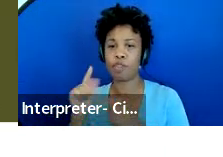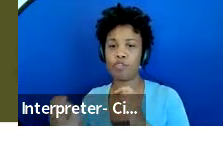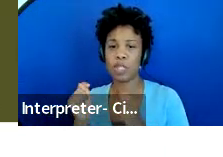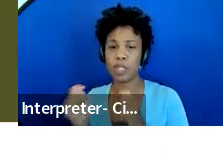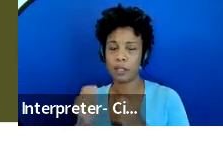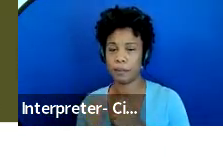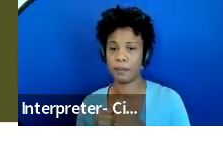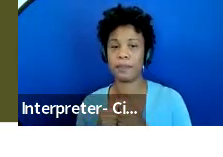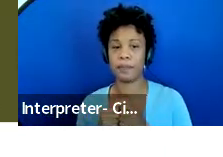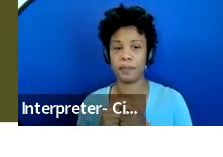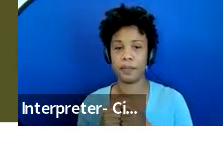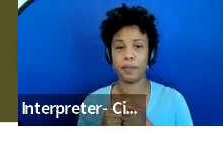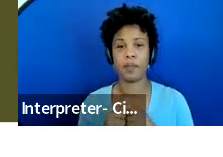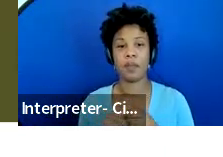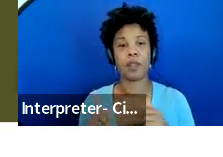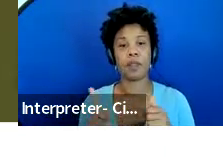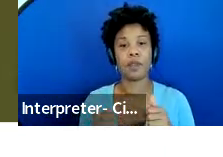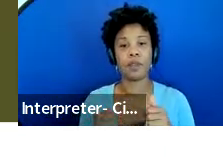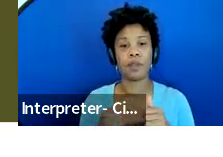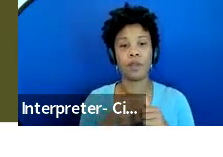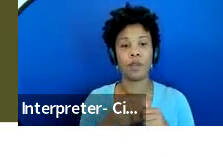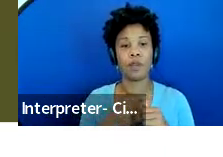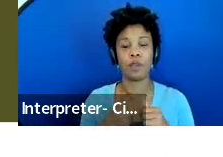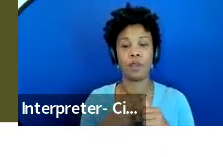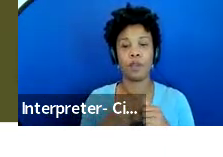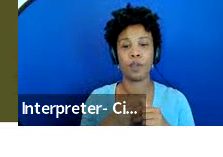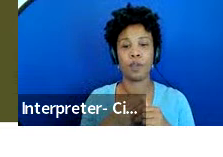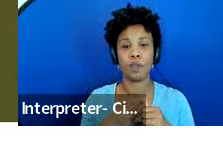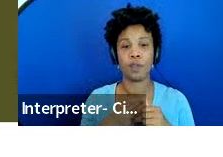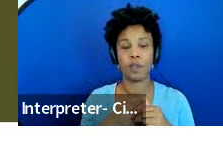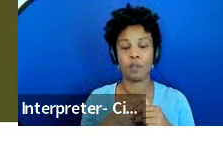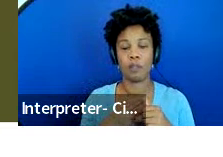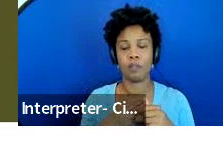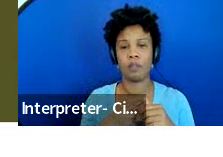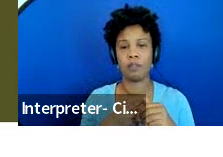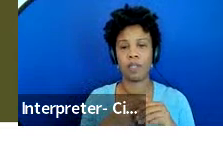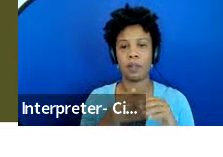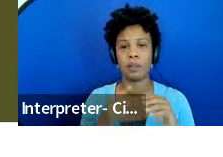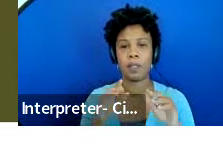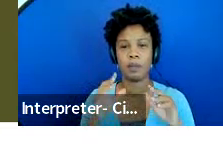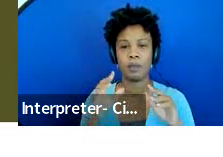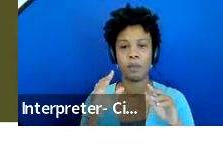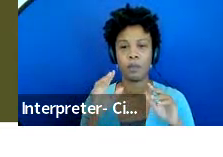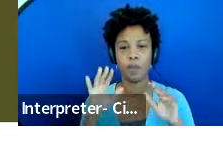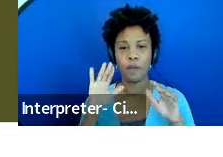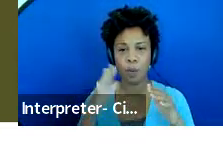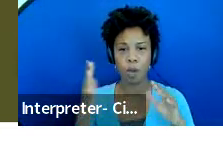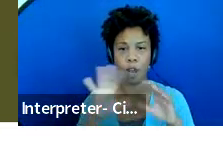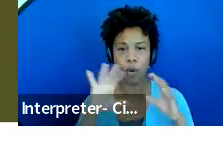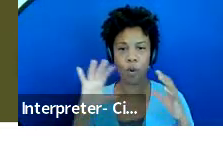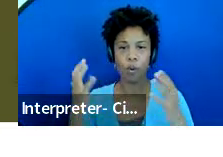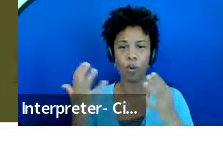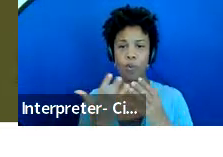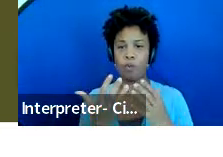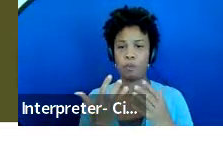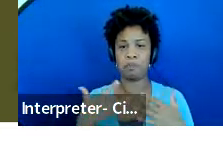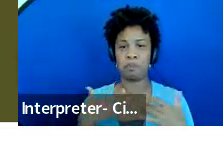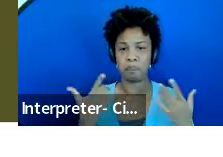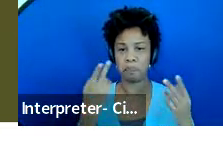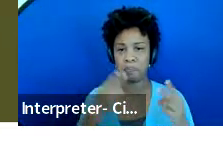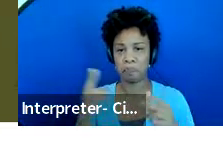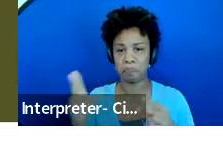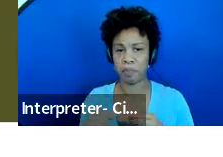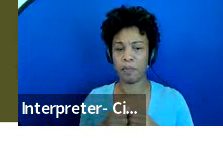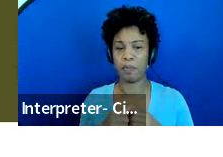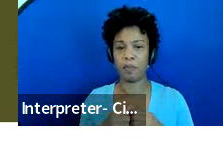I want to start off my presentation with a look at the global context. And so there are several international frameworks